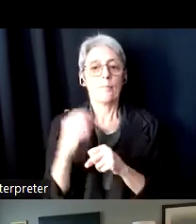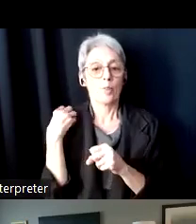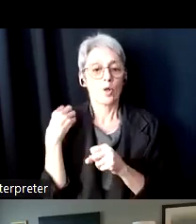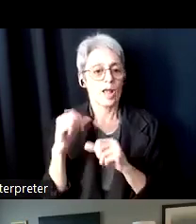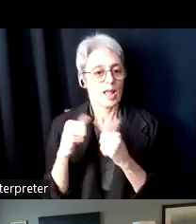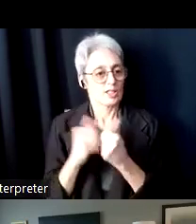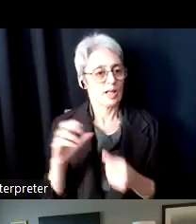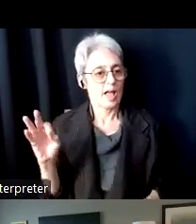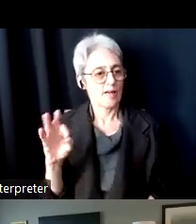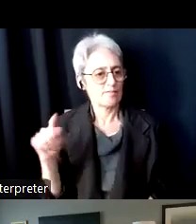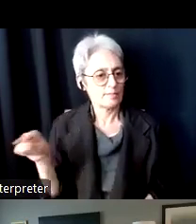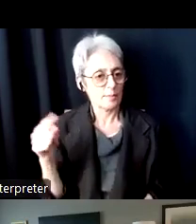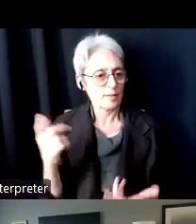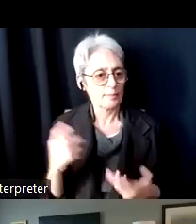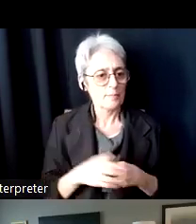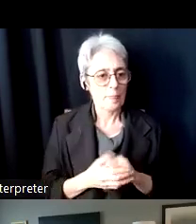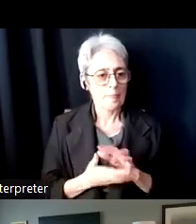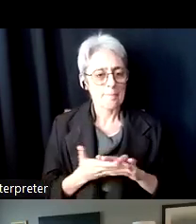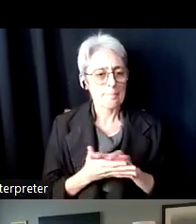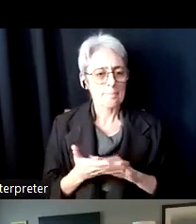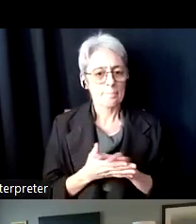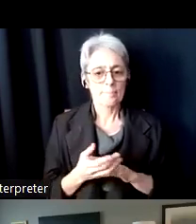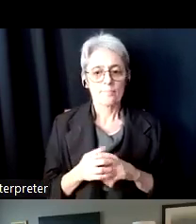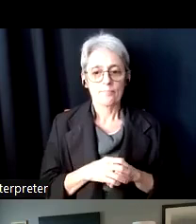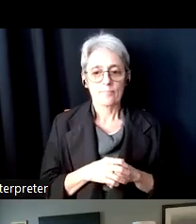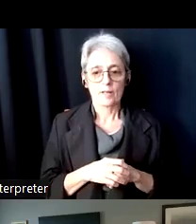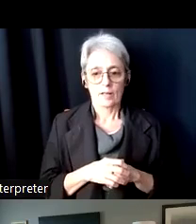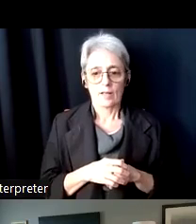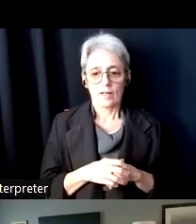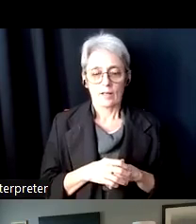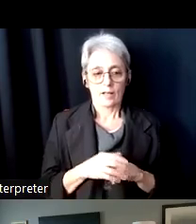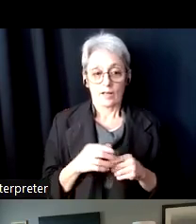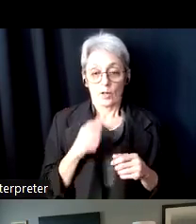and agencies hired by IRIS participants are paid through the FEA.